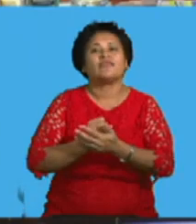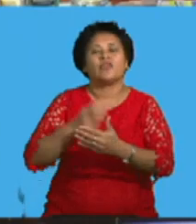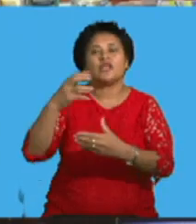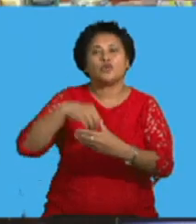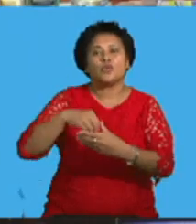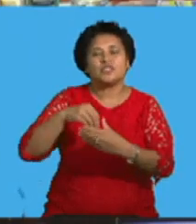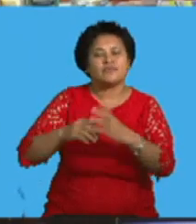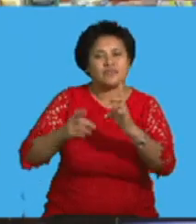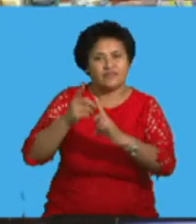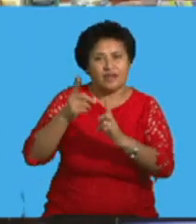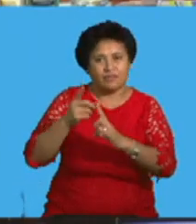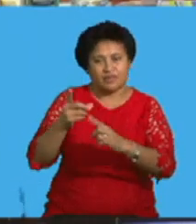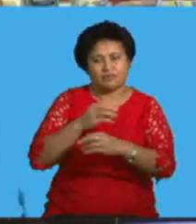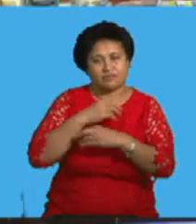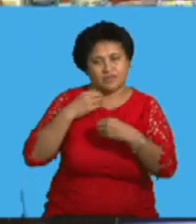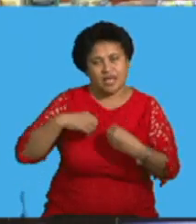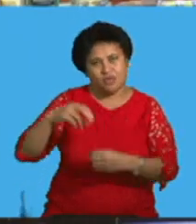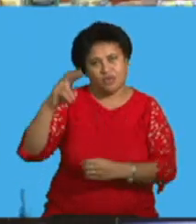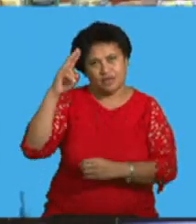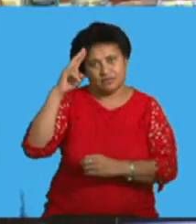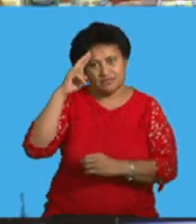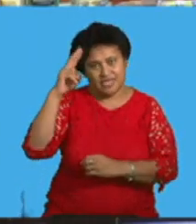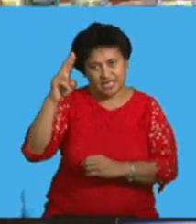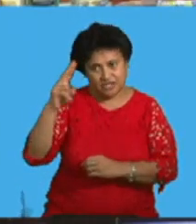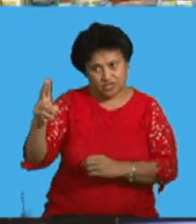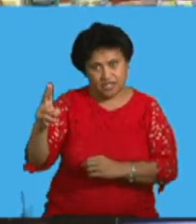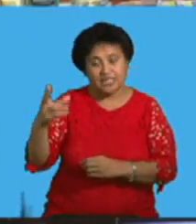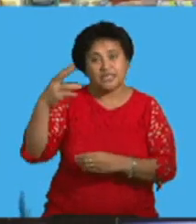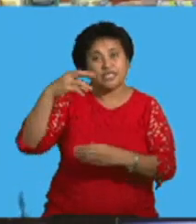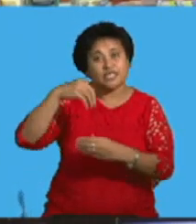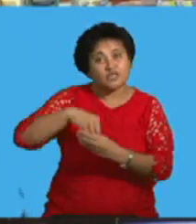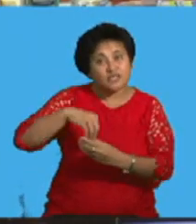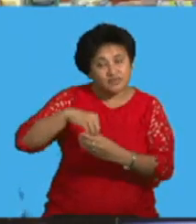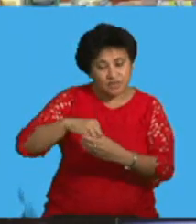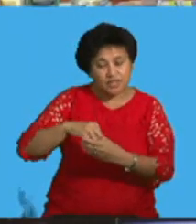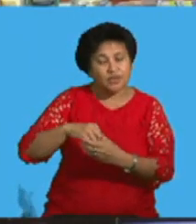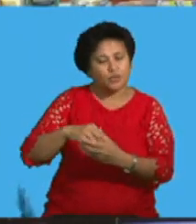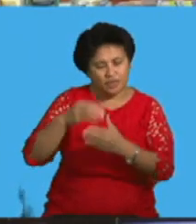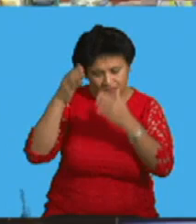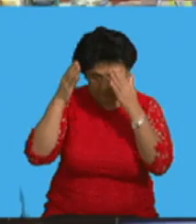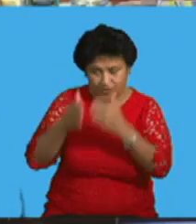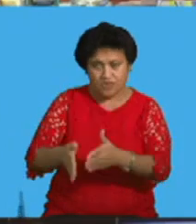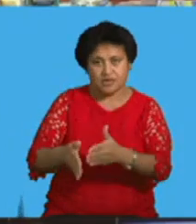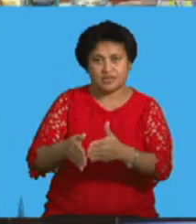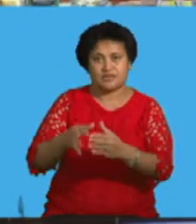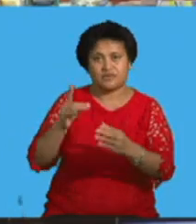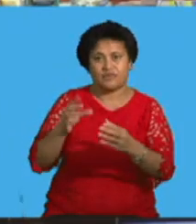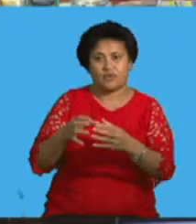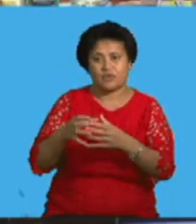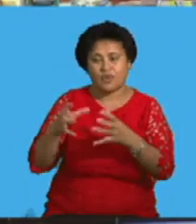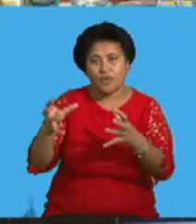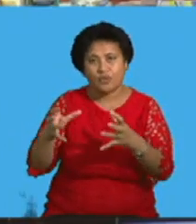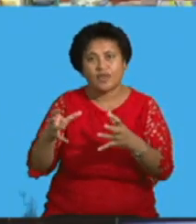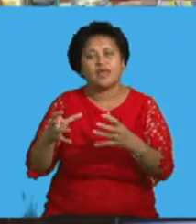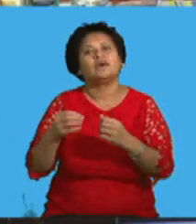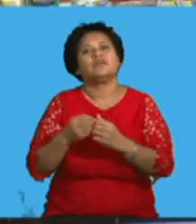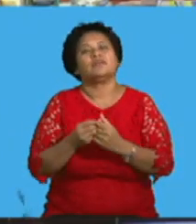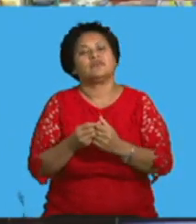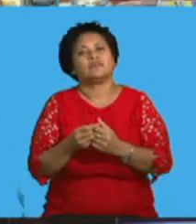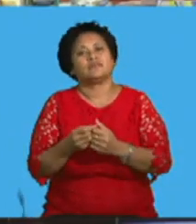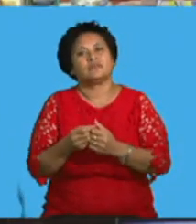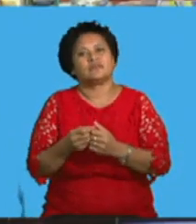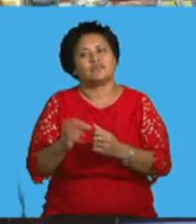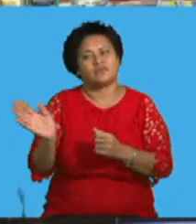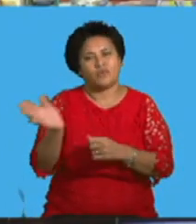nation. Inclusivity will remain the center of growth and development initiatives to improve the social well-being of